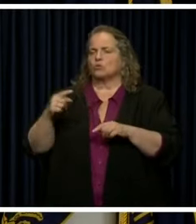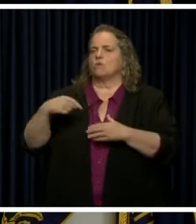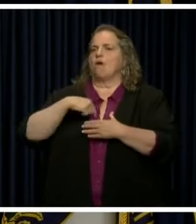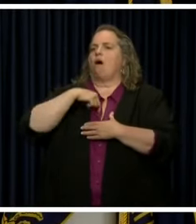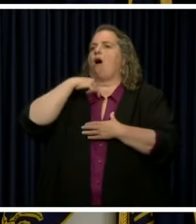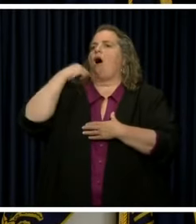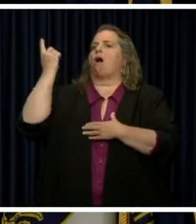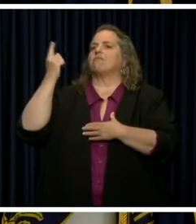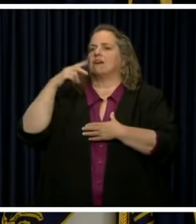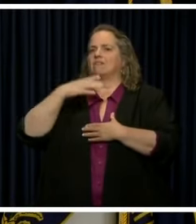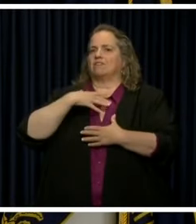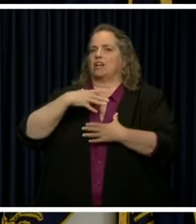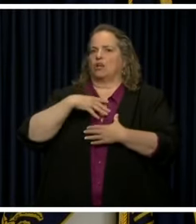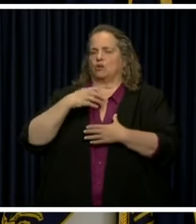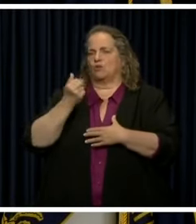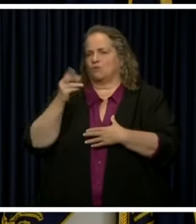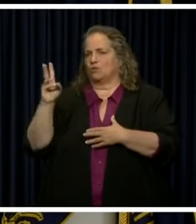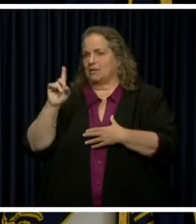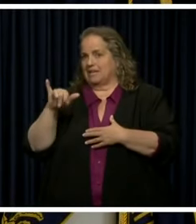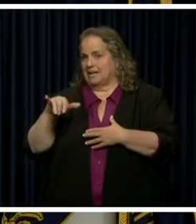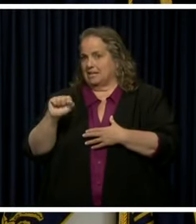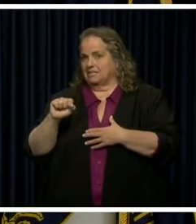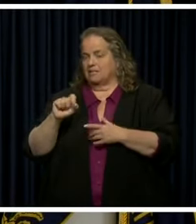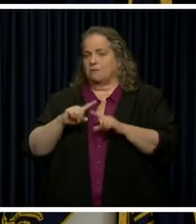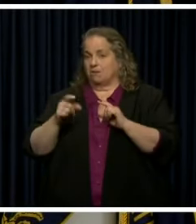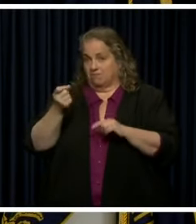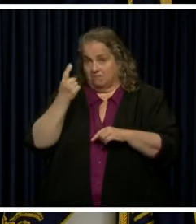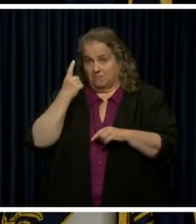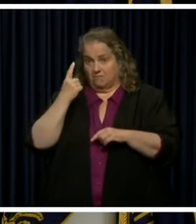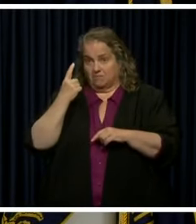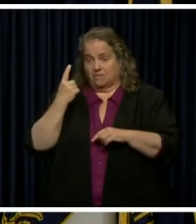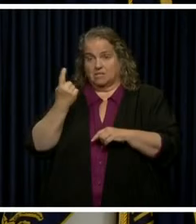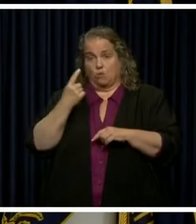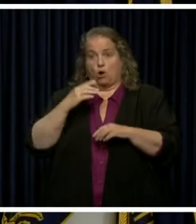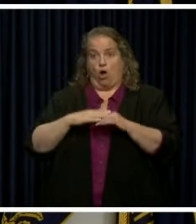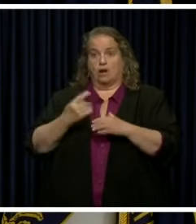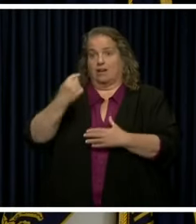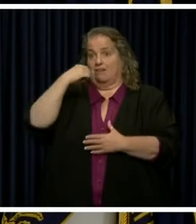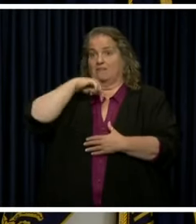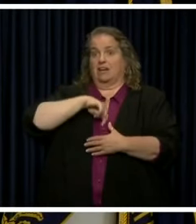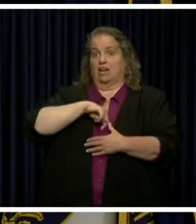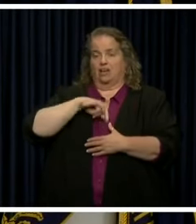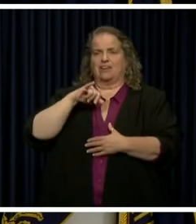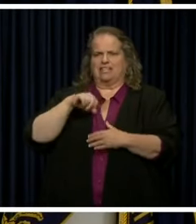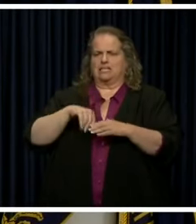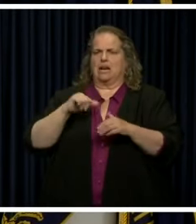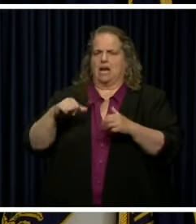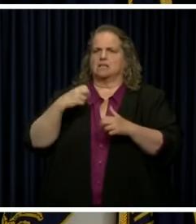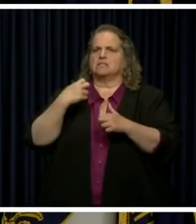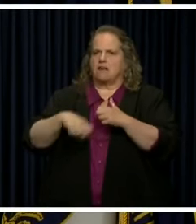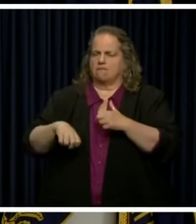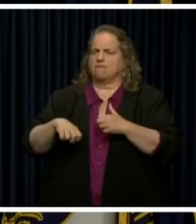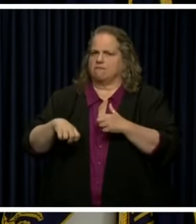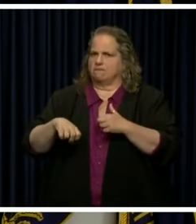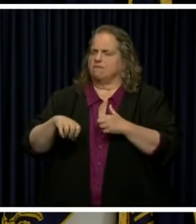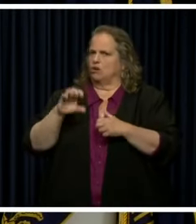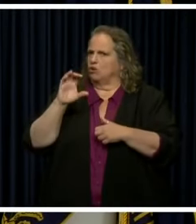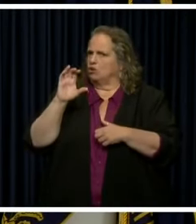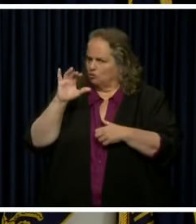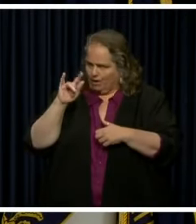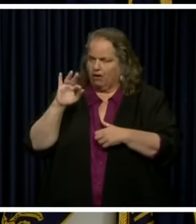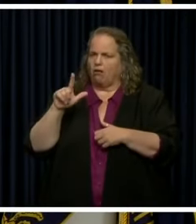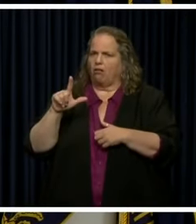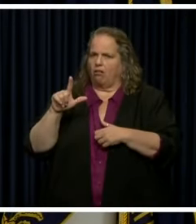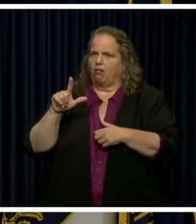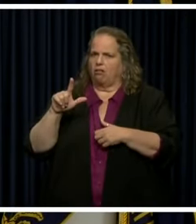that ventilator in days to come. But understand that somebody on a ventilator is in a tough, critical situation, and